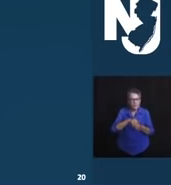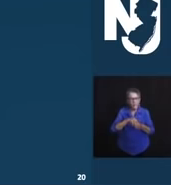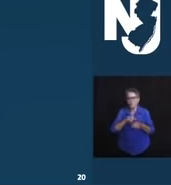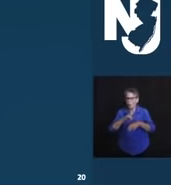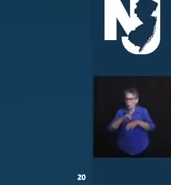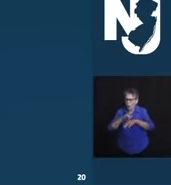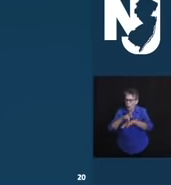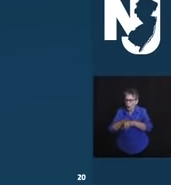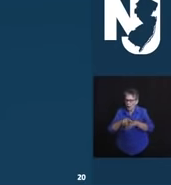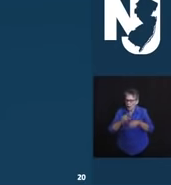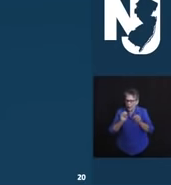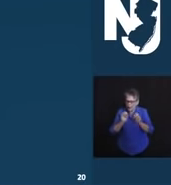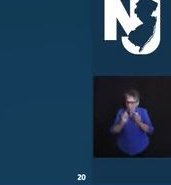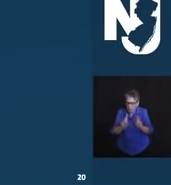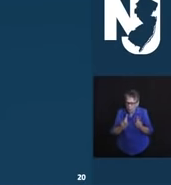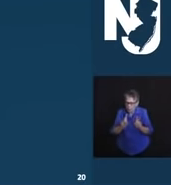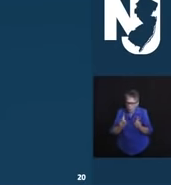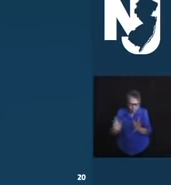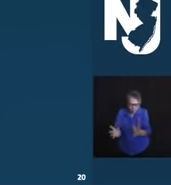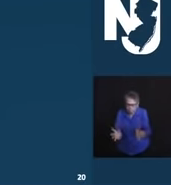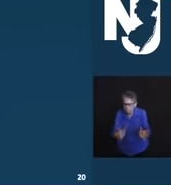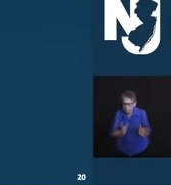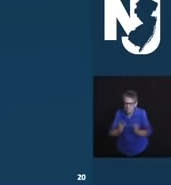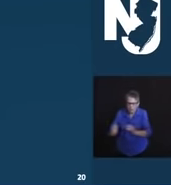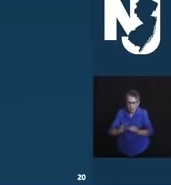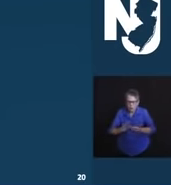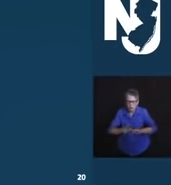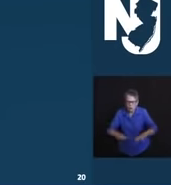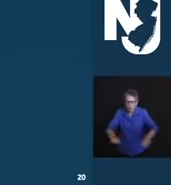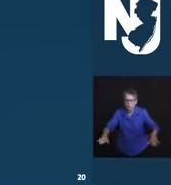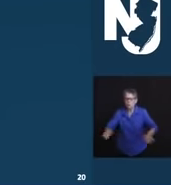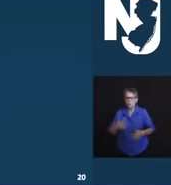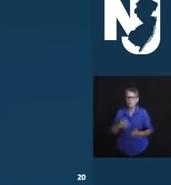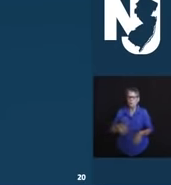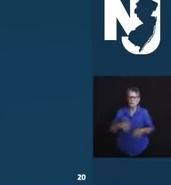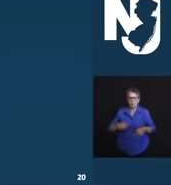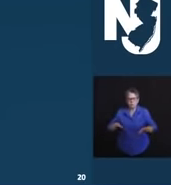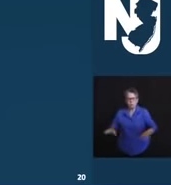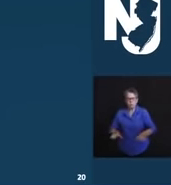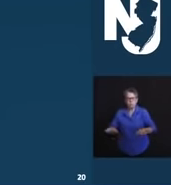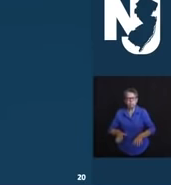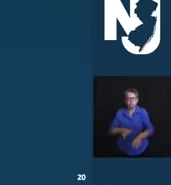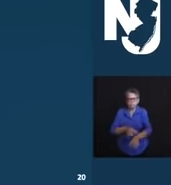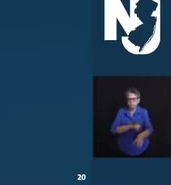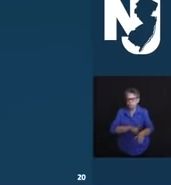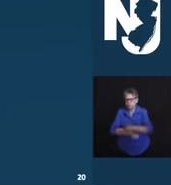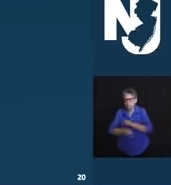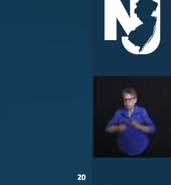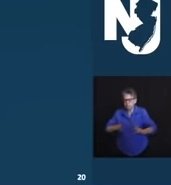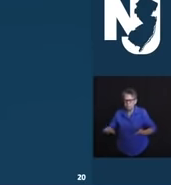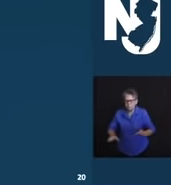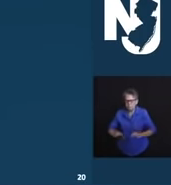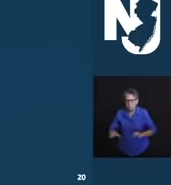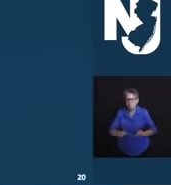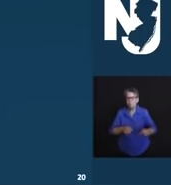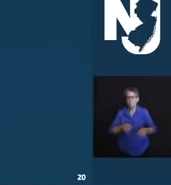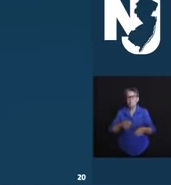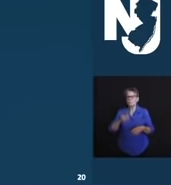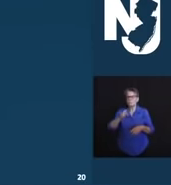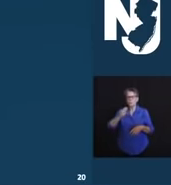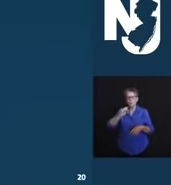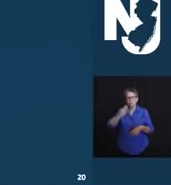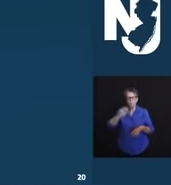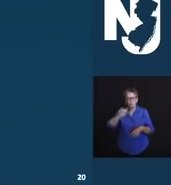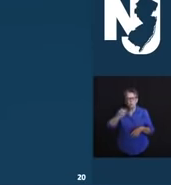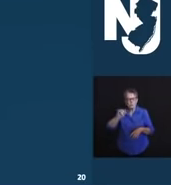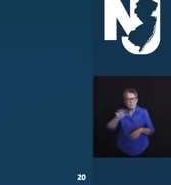and lifelong advocate for social justice and led the Montclair chapter of the Women's International League for Peace and Freedom, and in